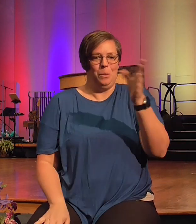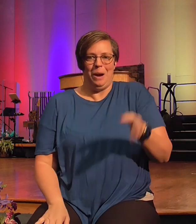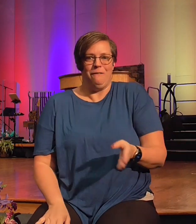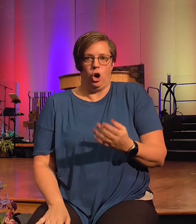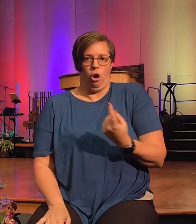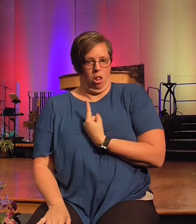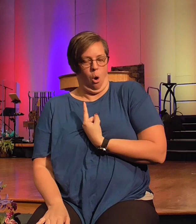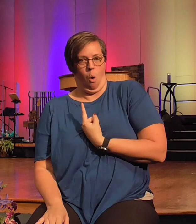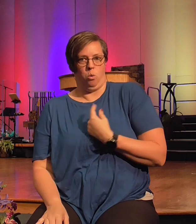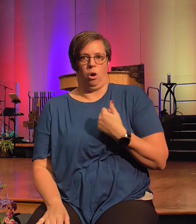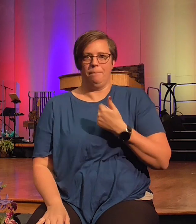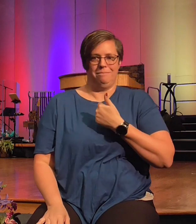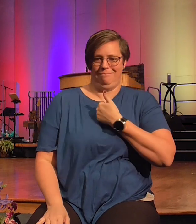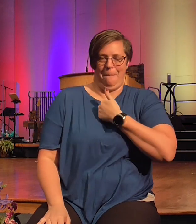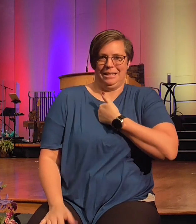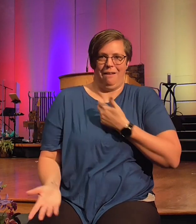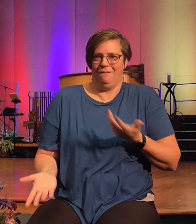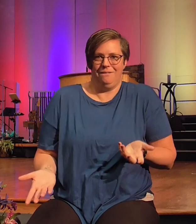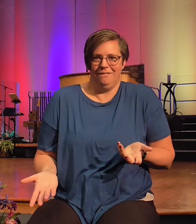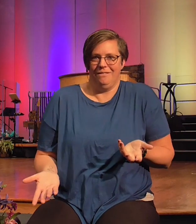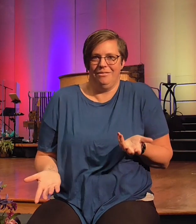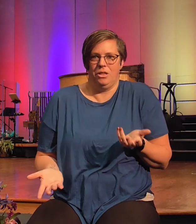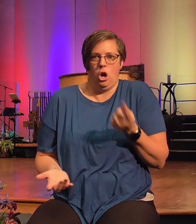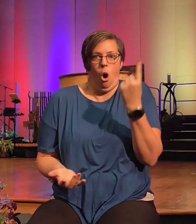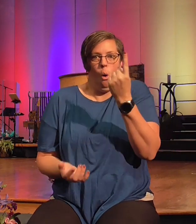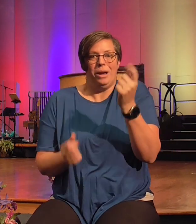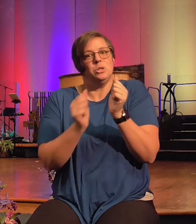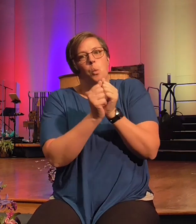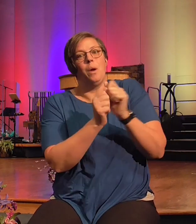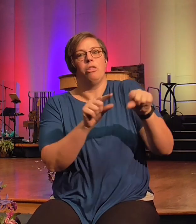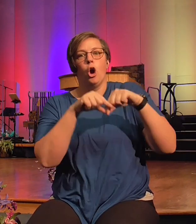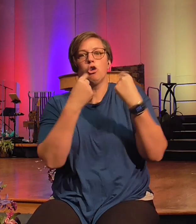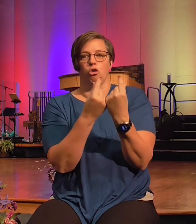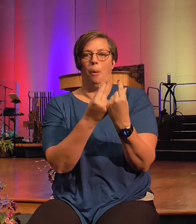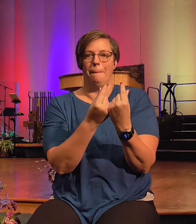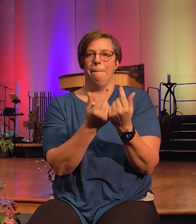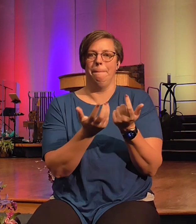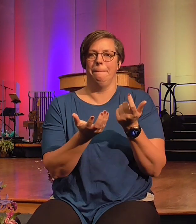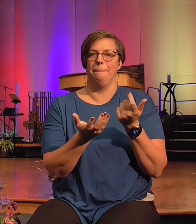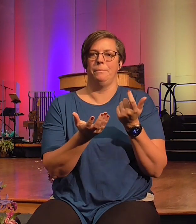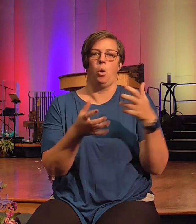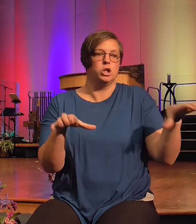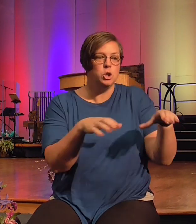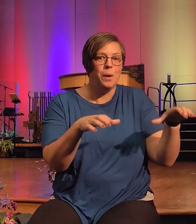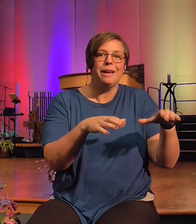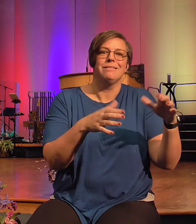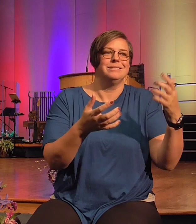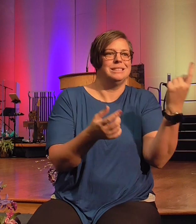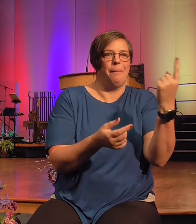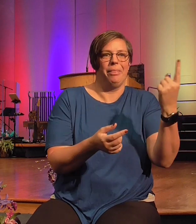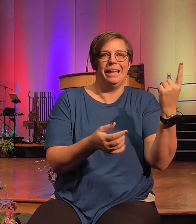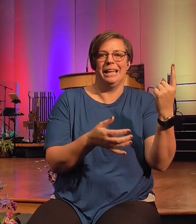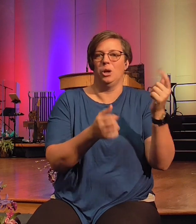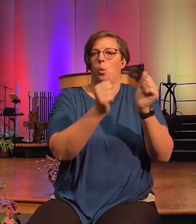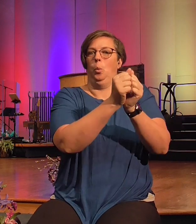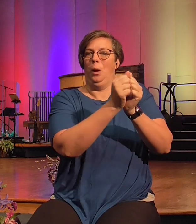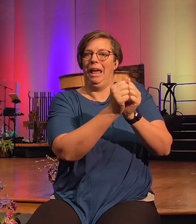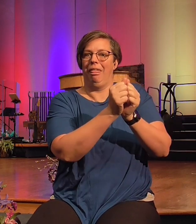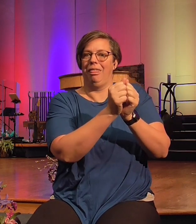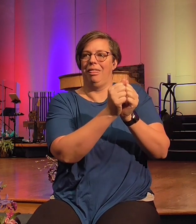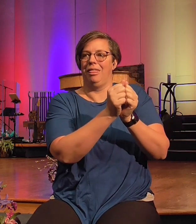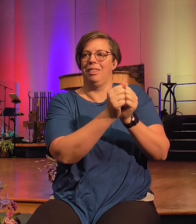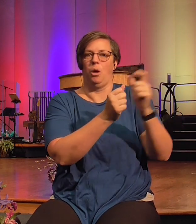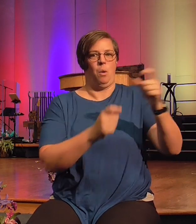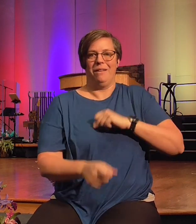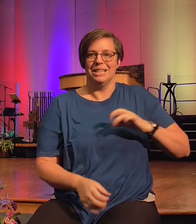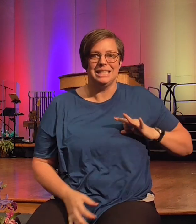alone or by yourself at Rainbow Day Camp because you're always with your group or doing an activity with one of the